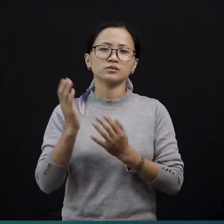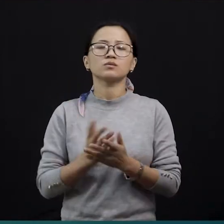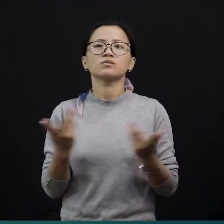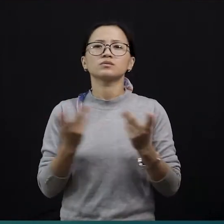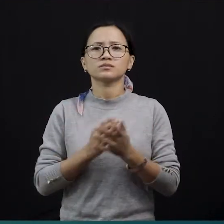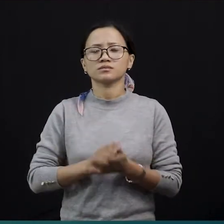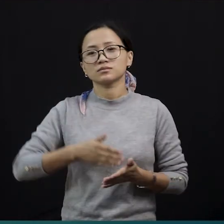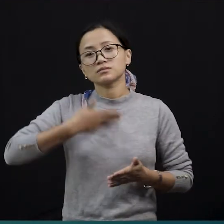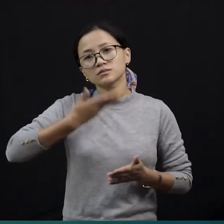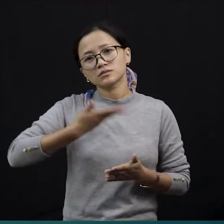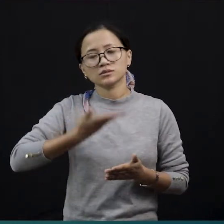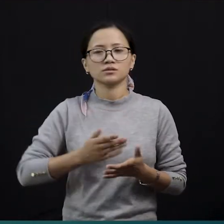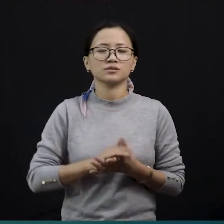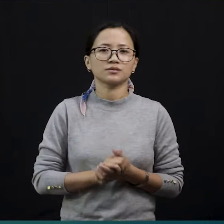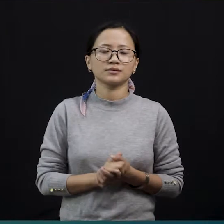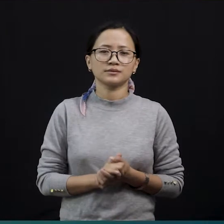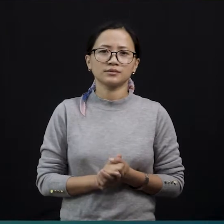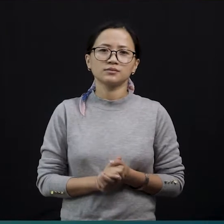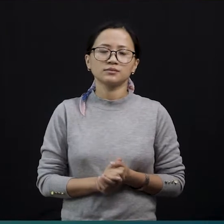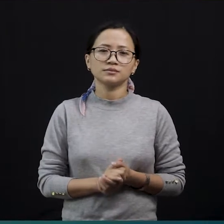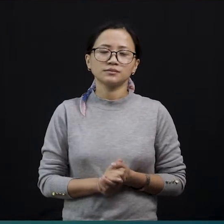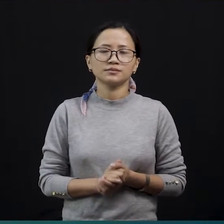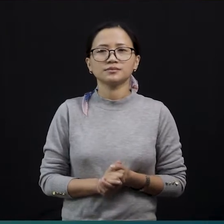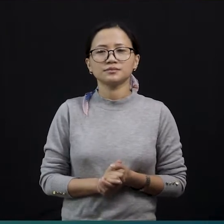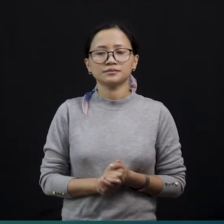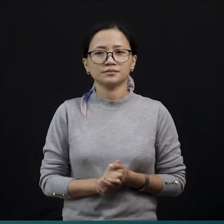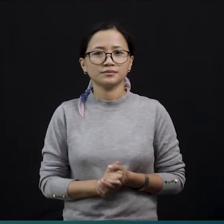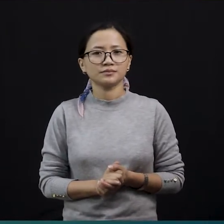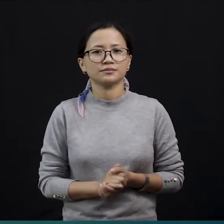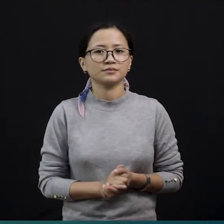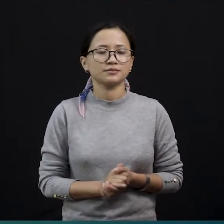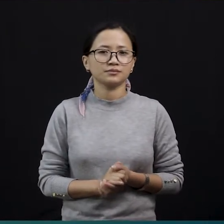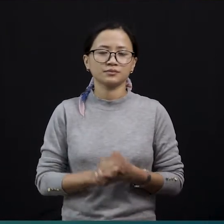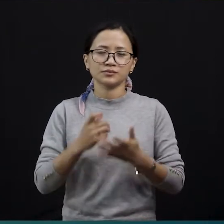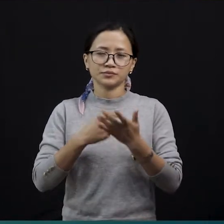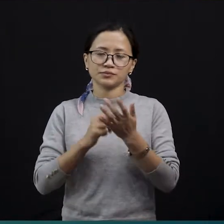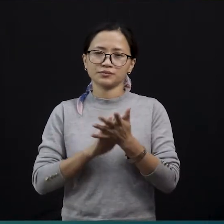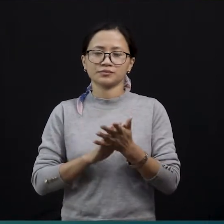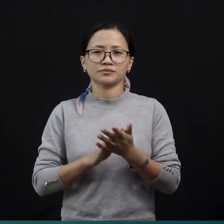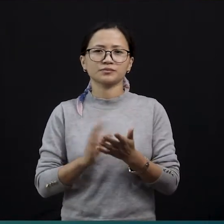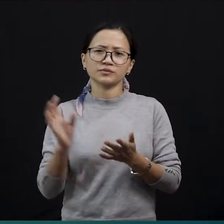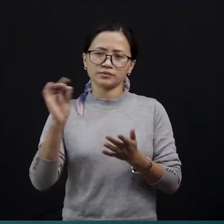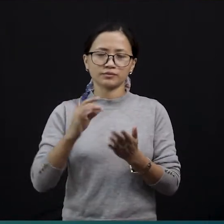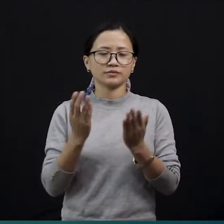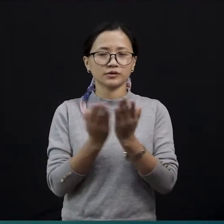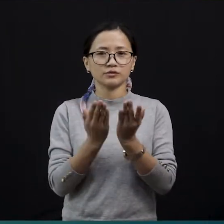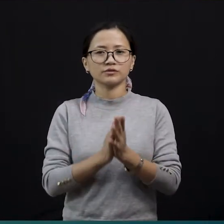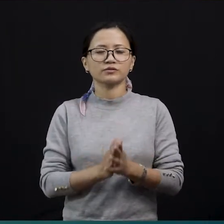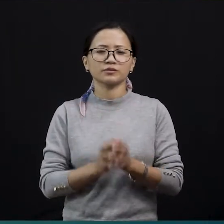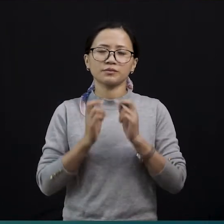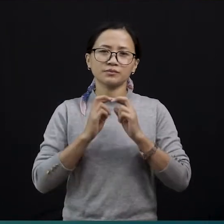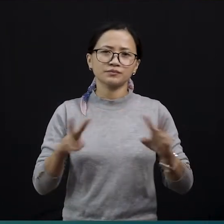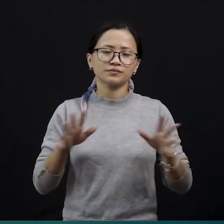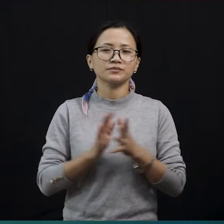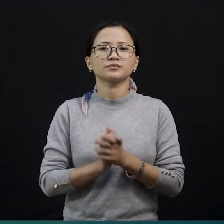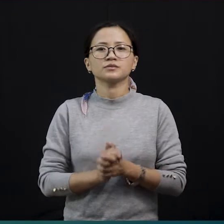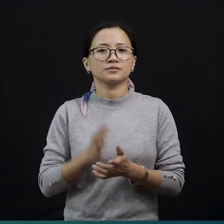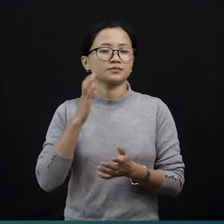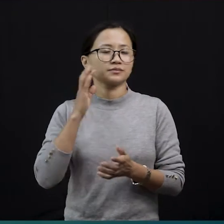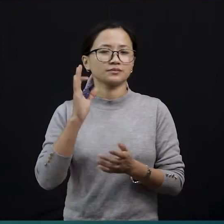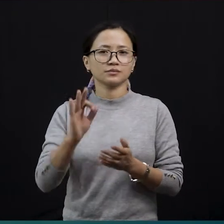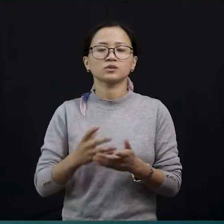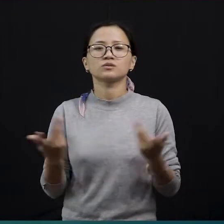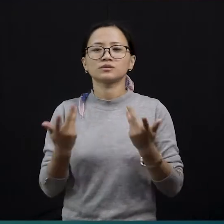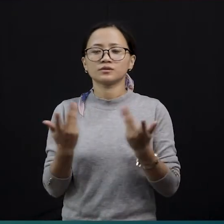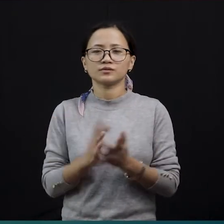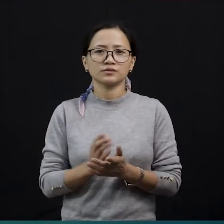Miss taught you? Did you revise? Okay, revision is very much important, right? So that whatever you